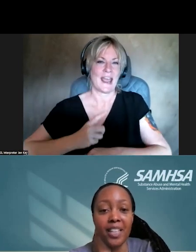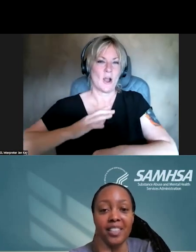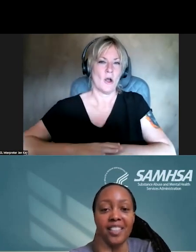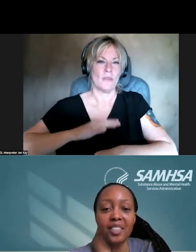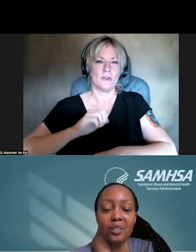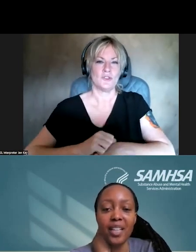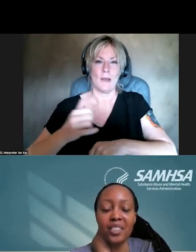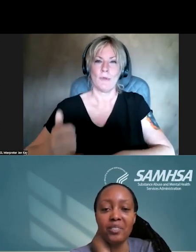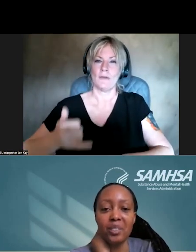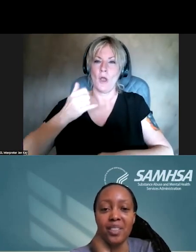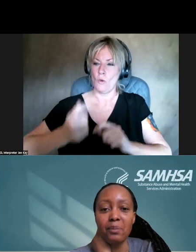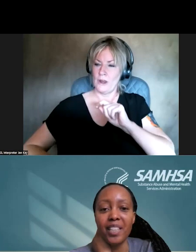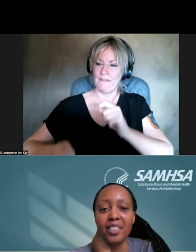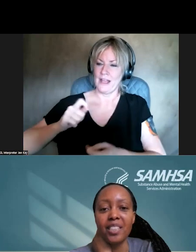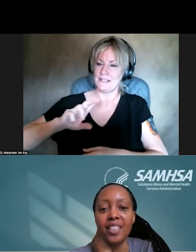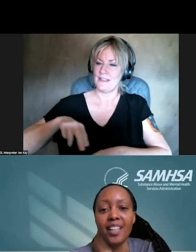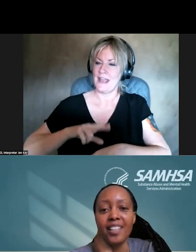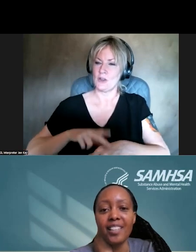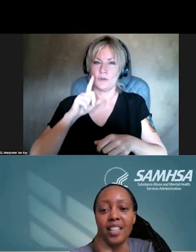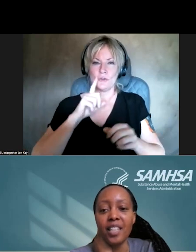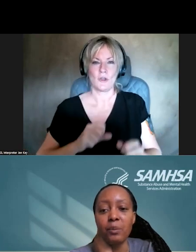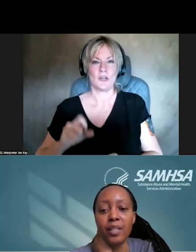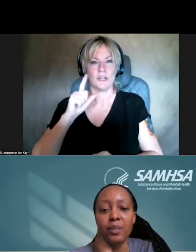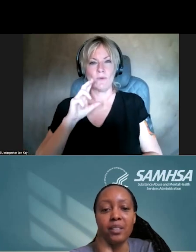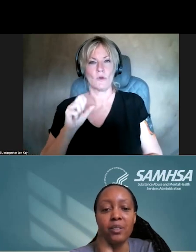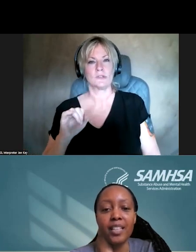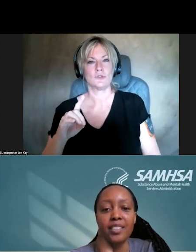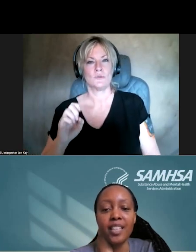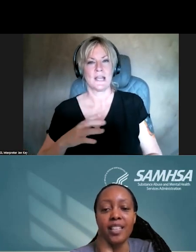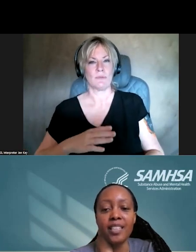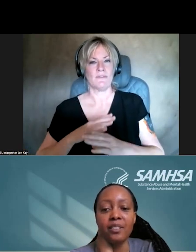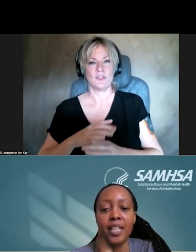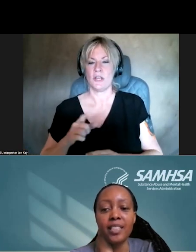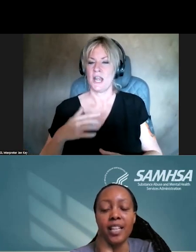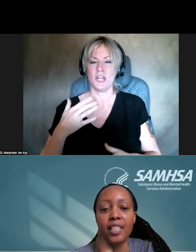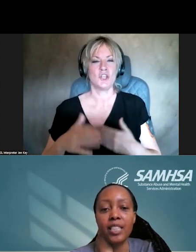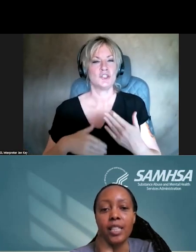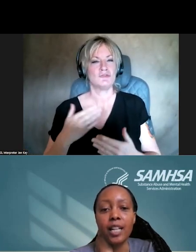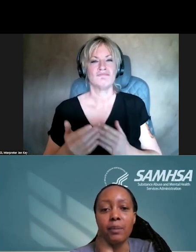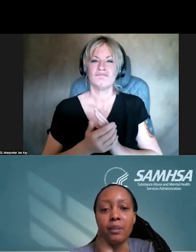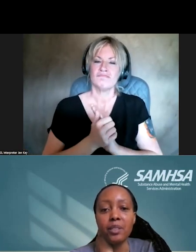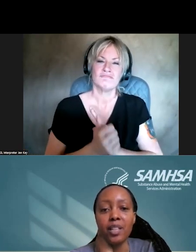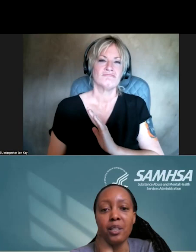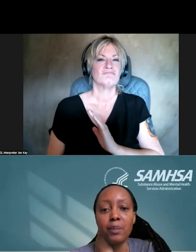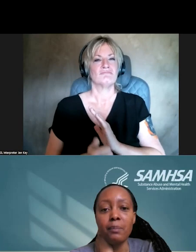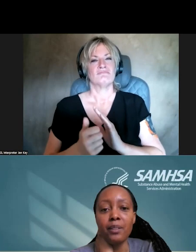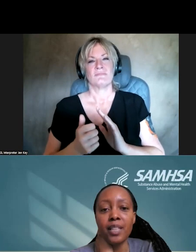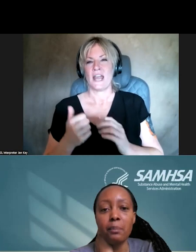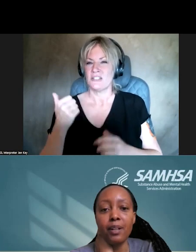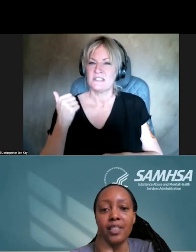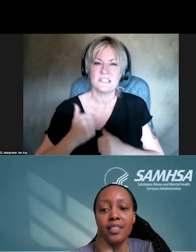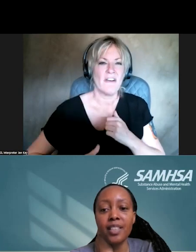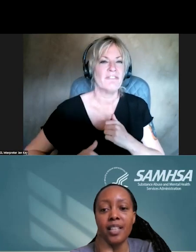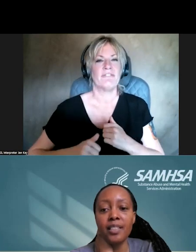we're revising the national strategy for suicide prevention, and has done it with grace and grit. And he'll just talk a little bit about